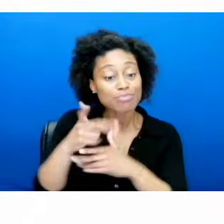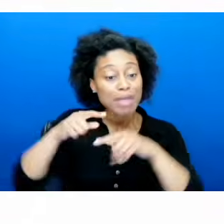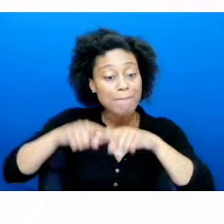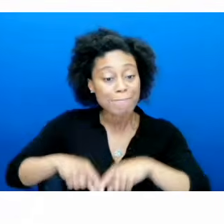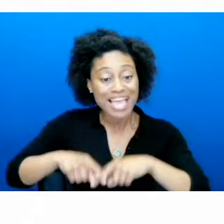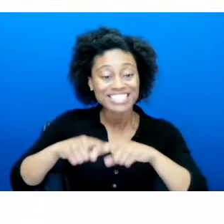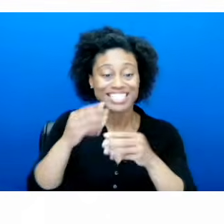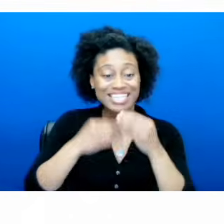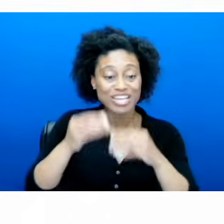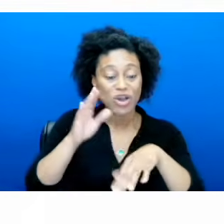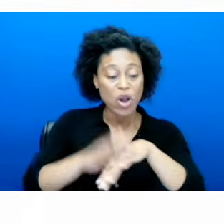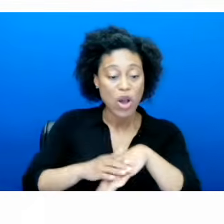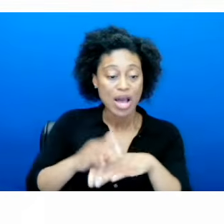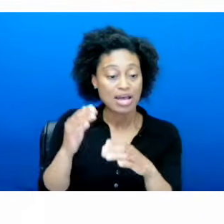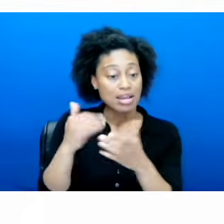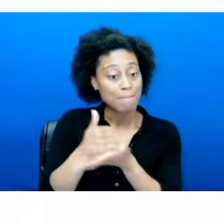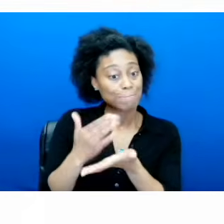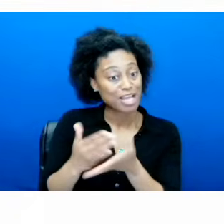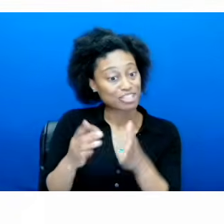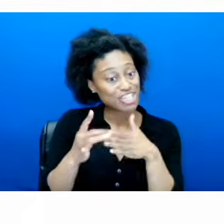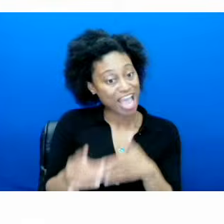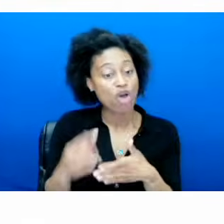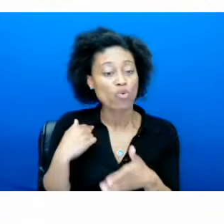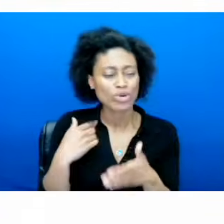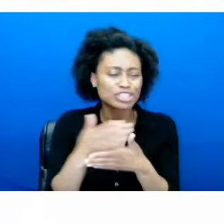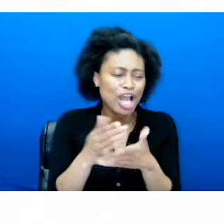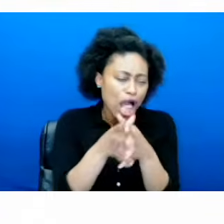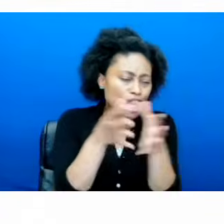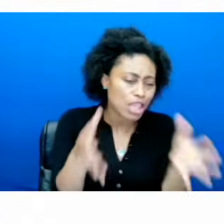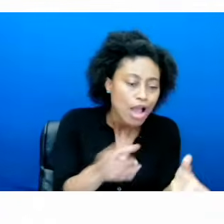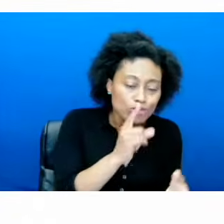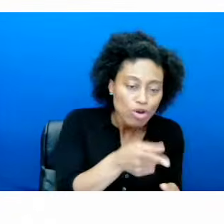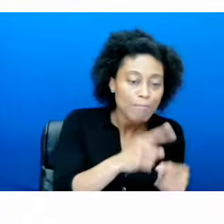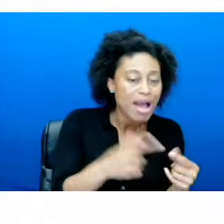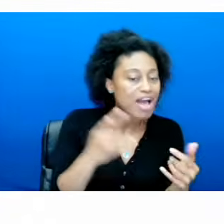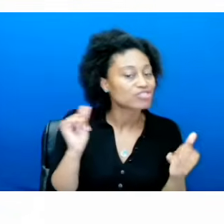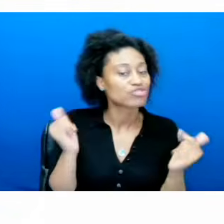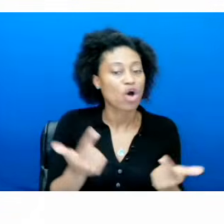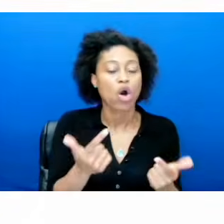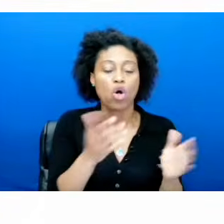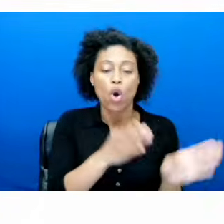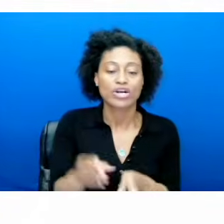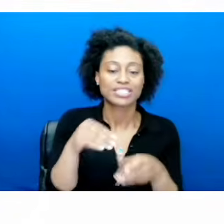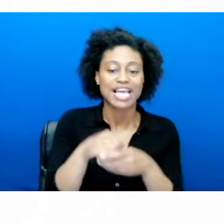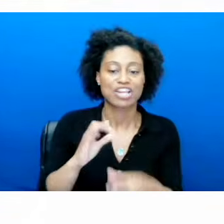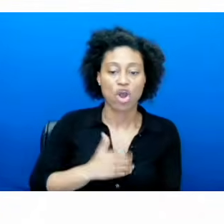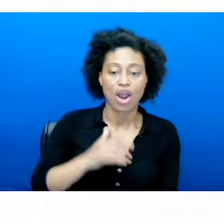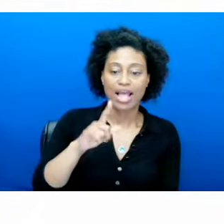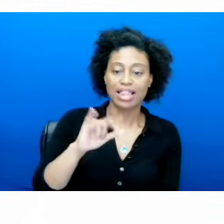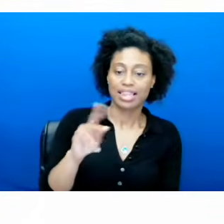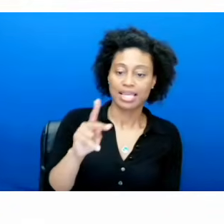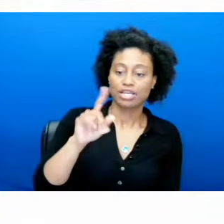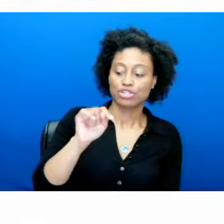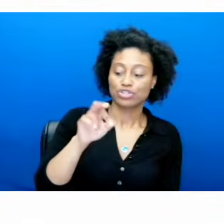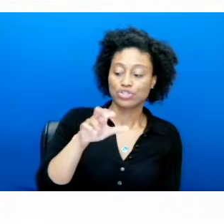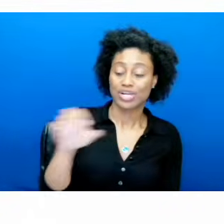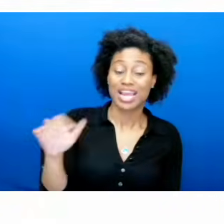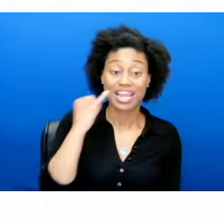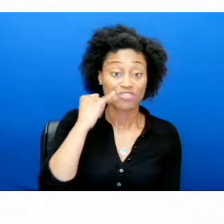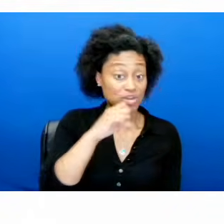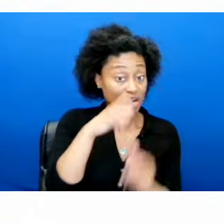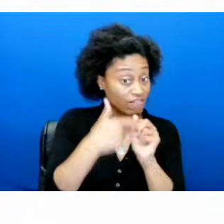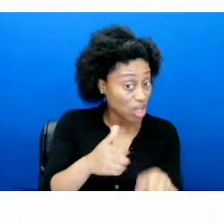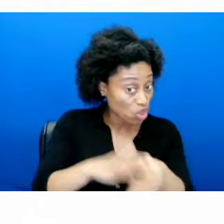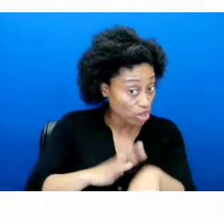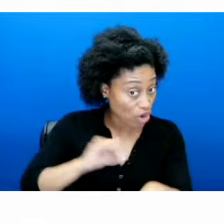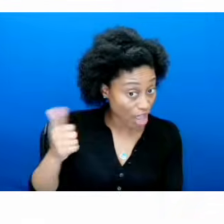budget guide. So we shared a lot, but it's all organized in our link tree. And also, if you are not following us on our